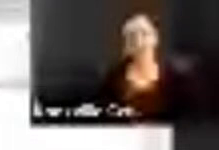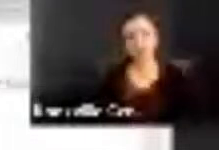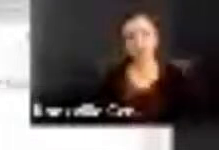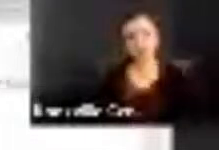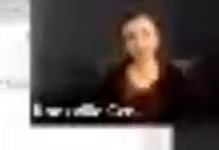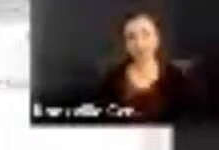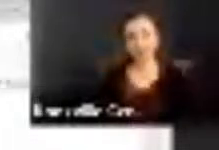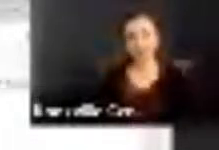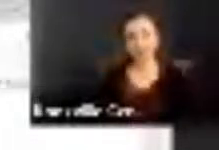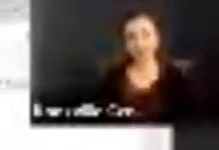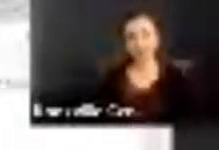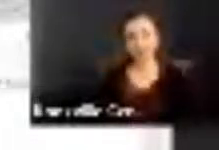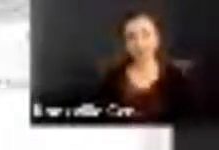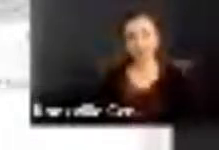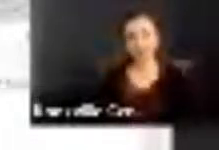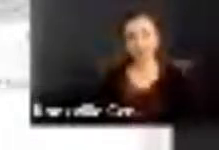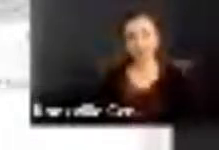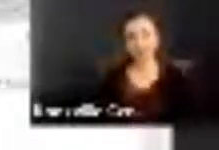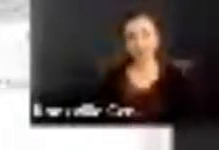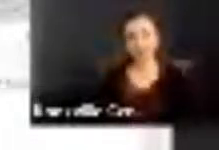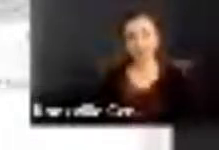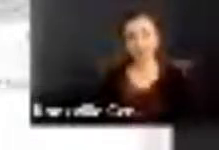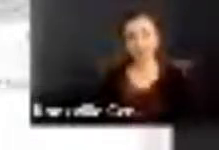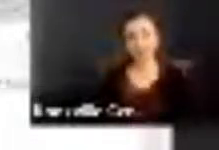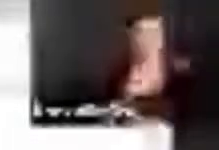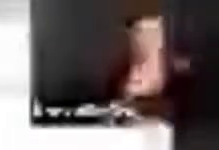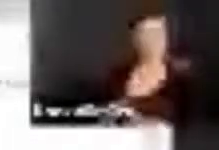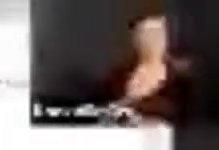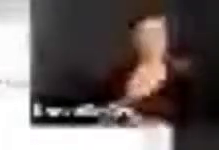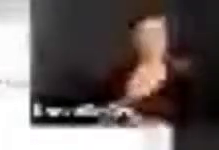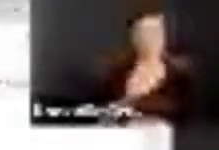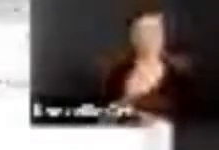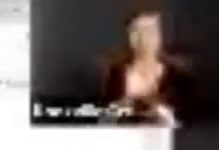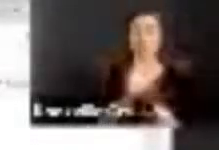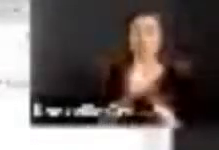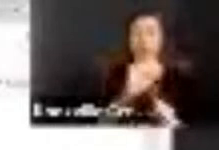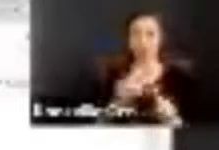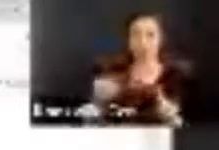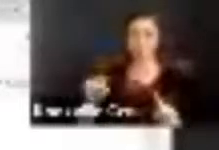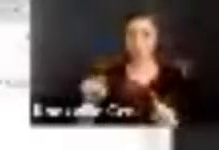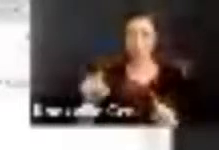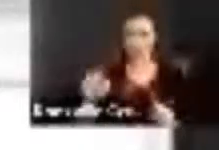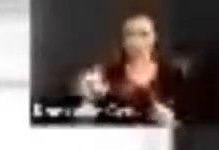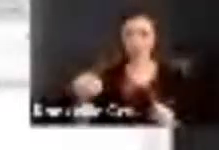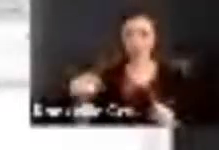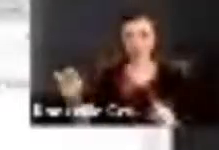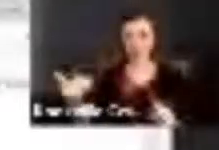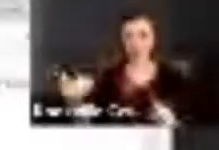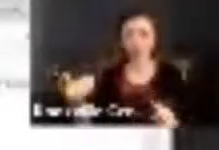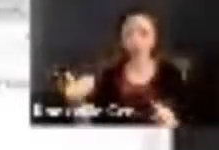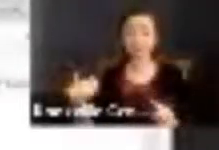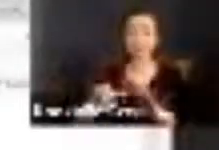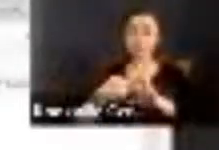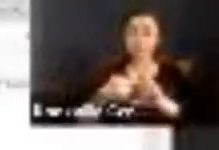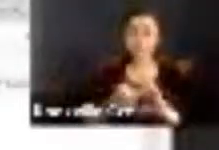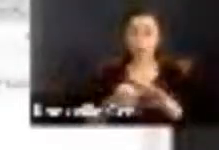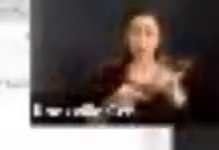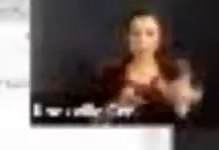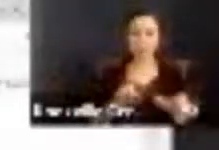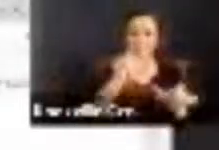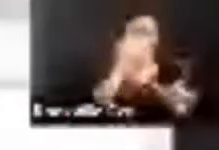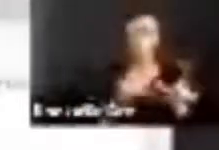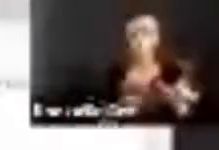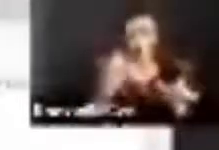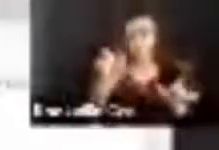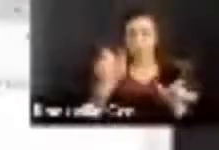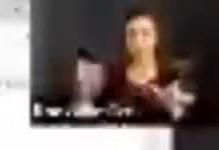And if you look from September 9th to September 15th, it just gives you like the bars of how many